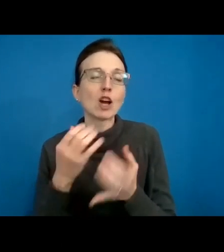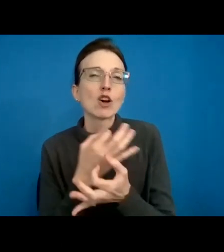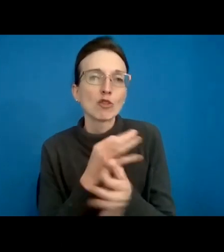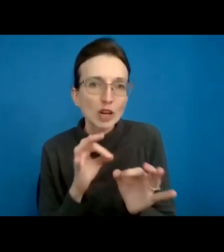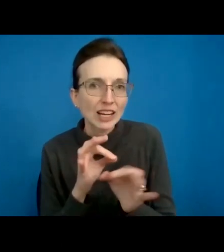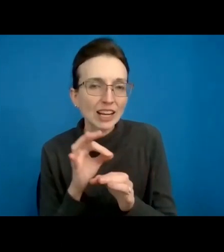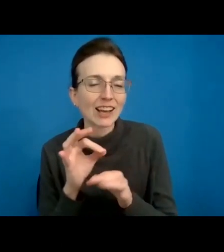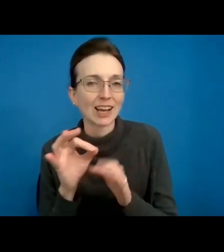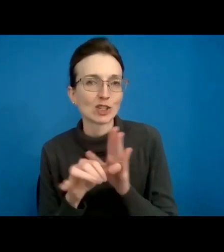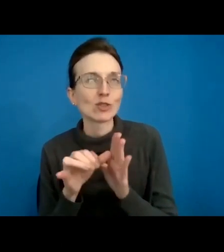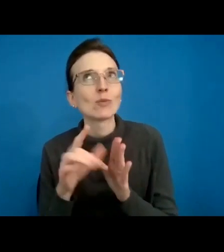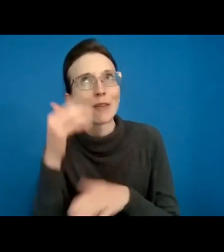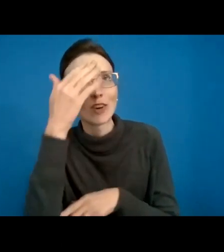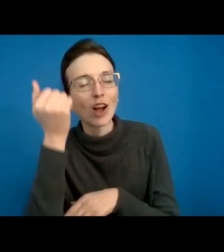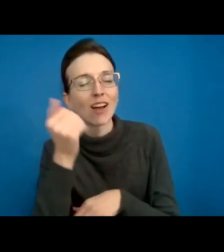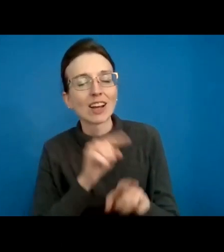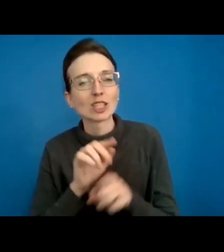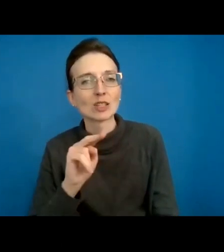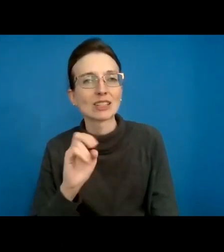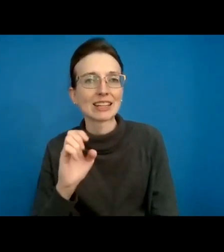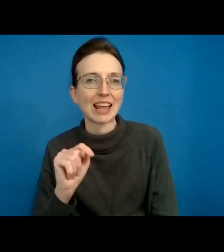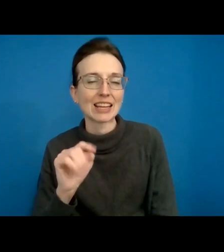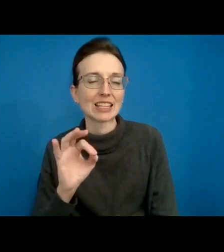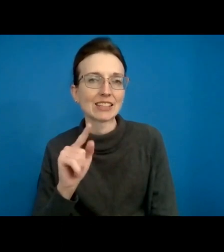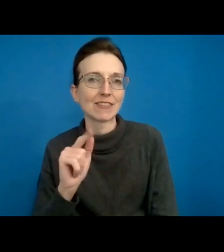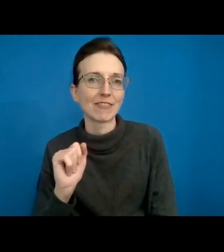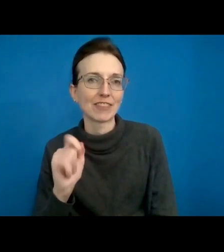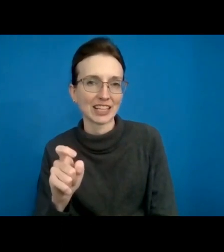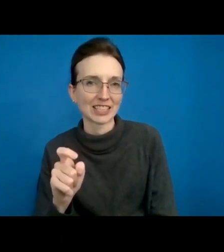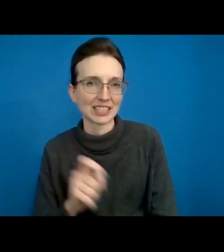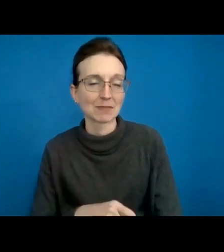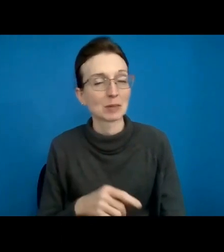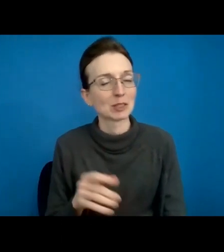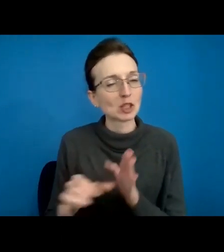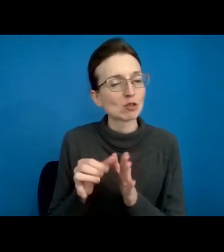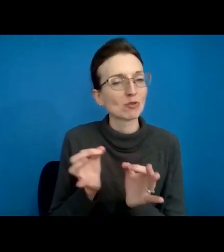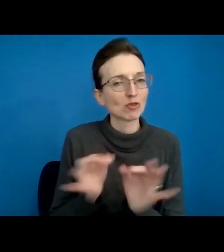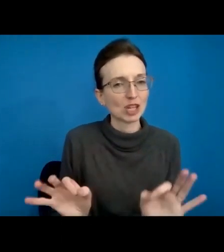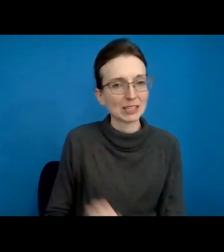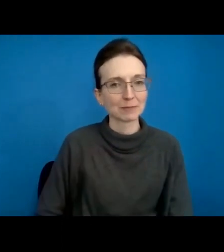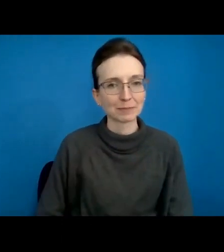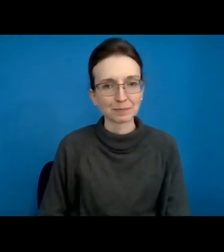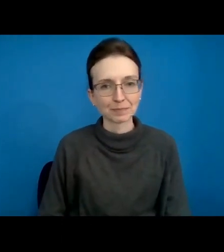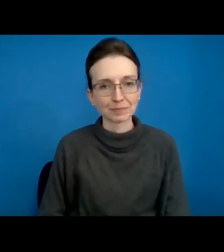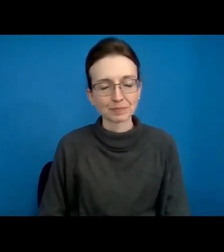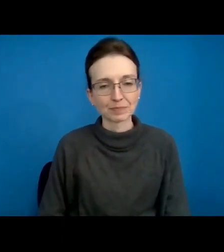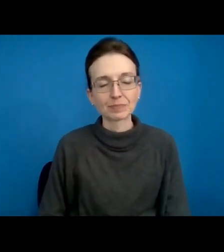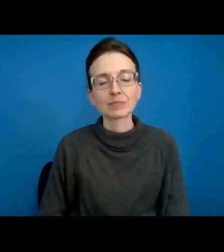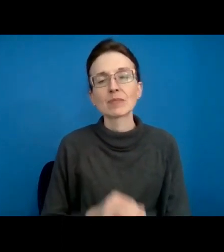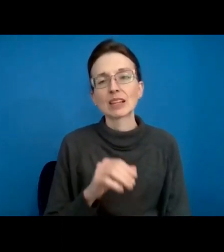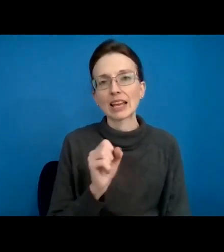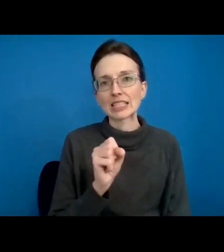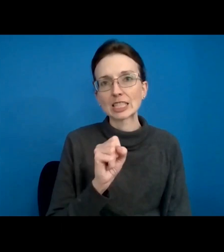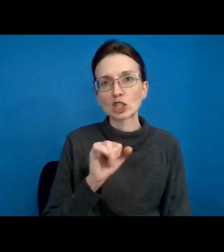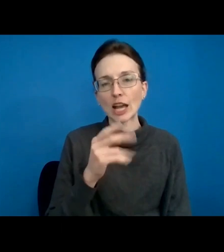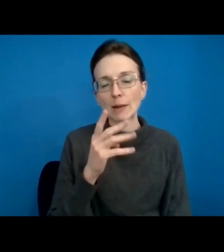I forgot that. It's on Netflix also, but free on YouTube. And S. Shiver is